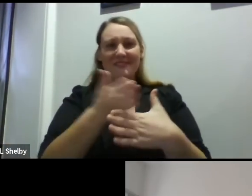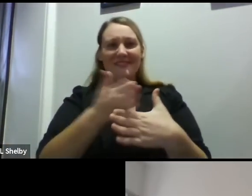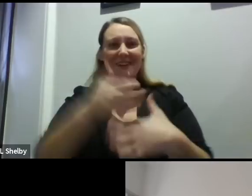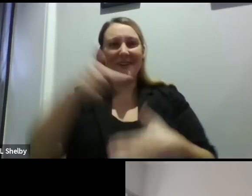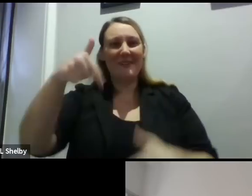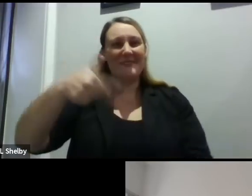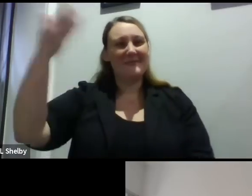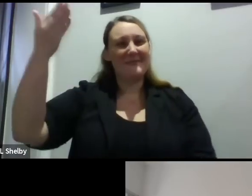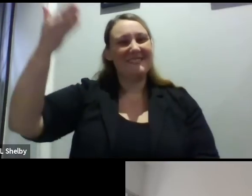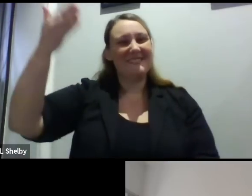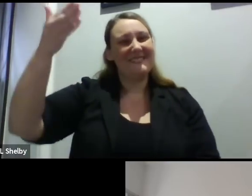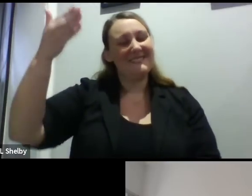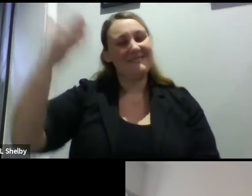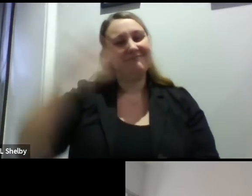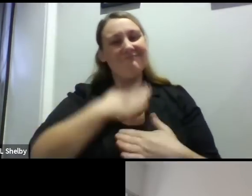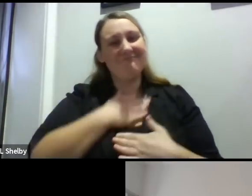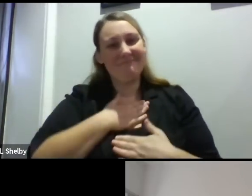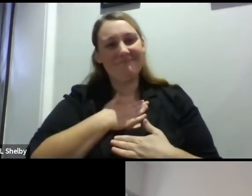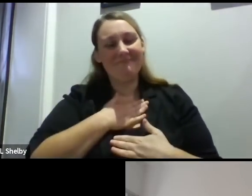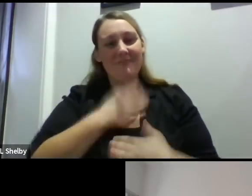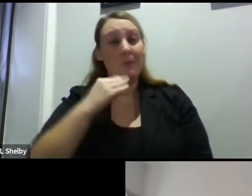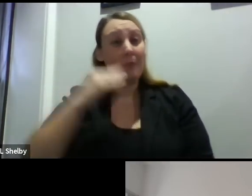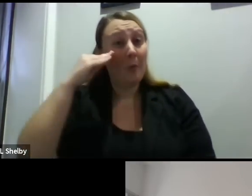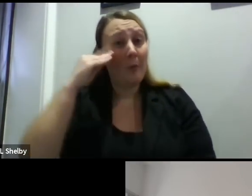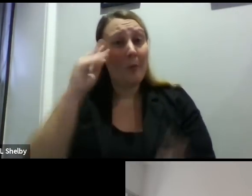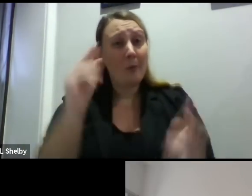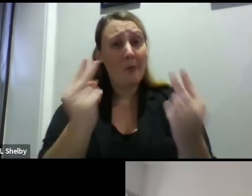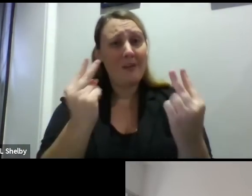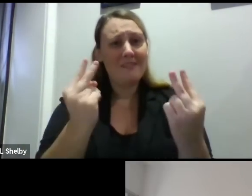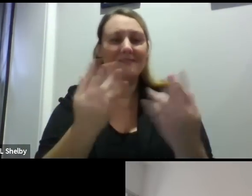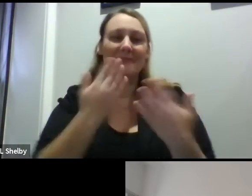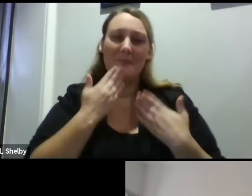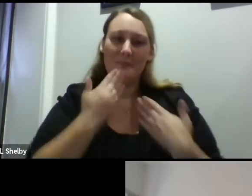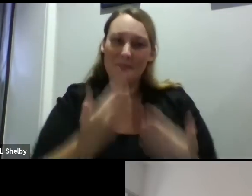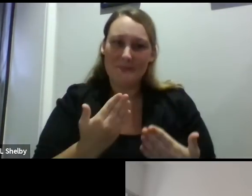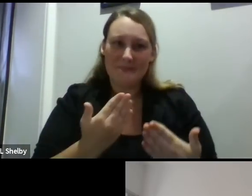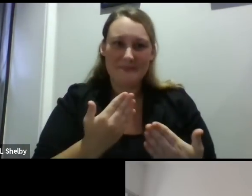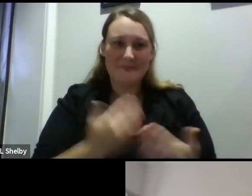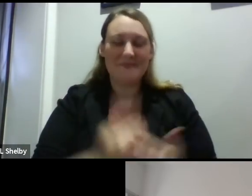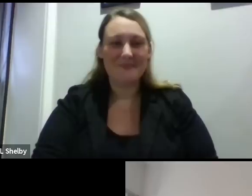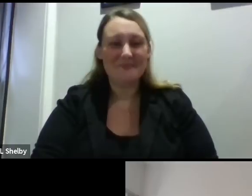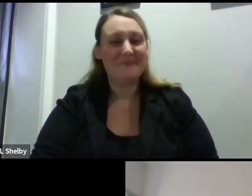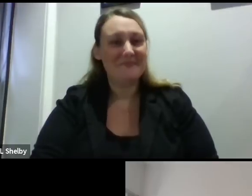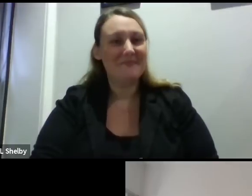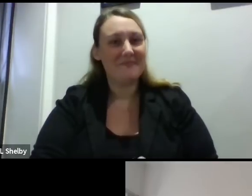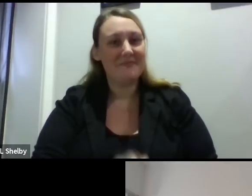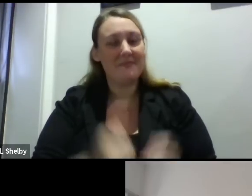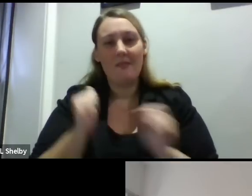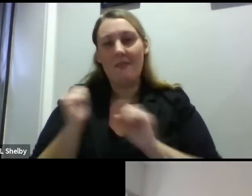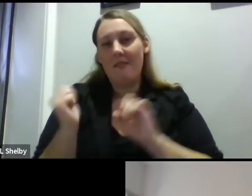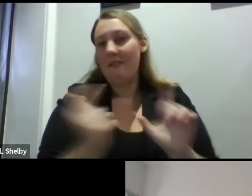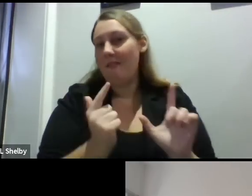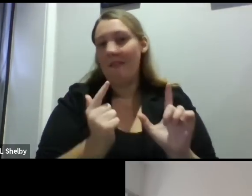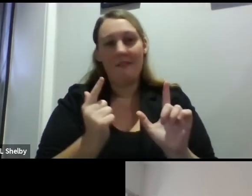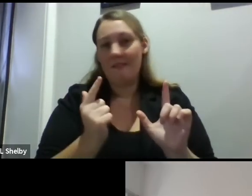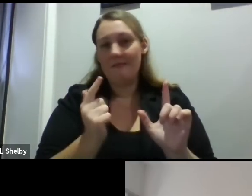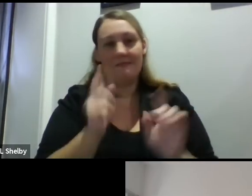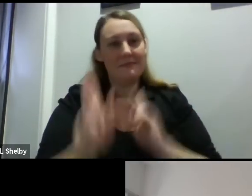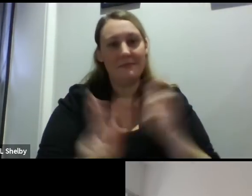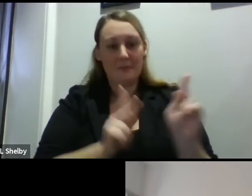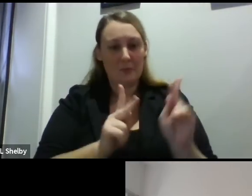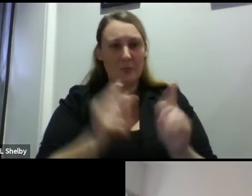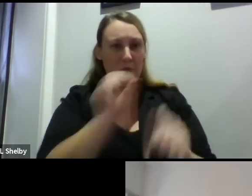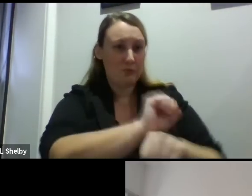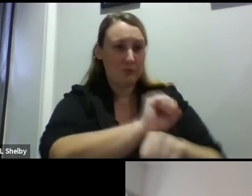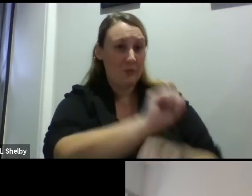of solitude, I really appreciate y'all. I know all of us here at Kink Out and IWD truly